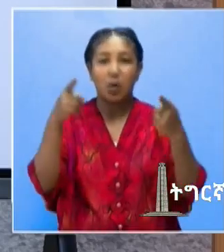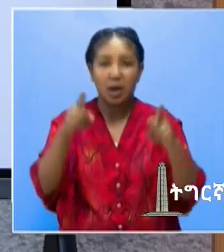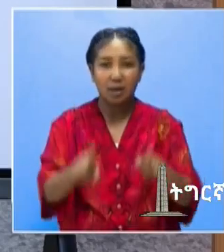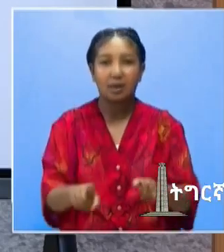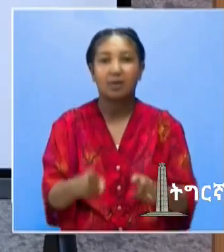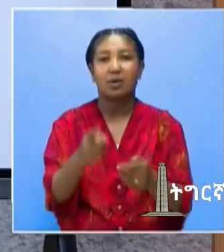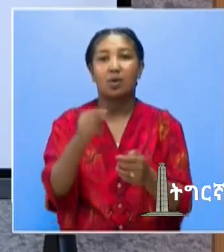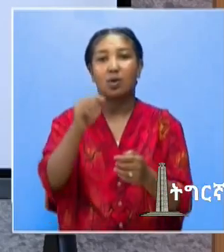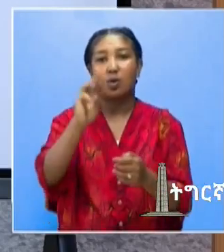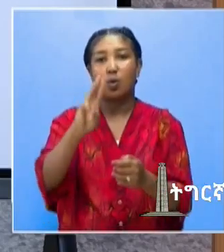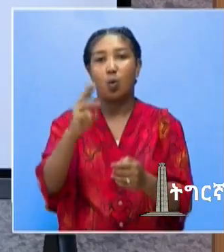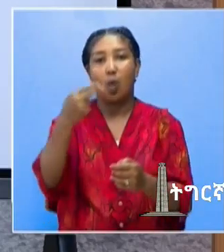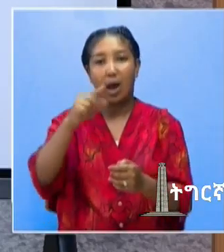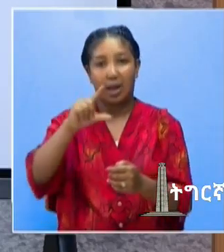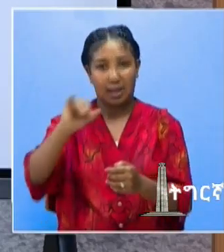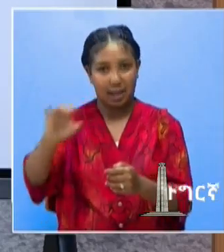while.